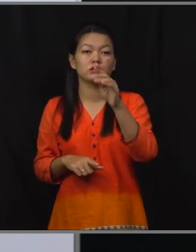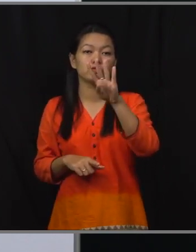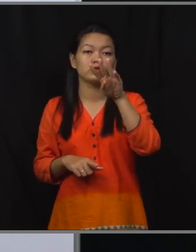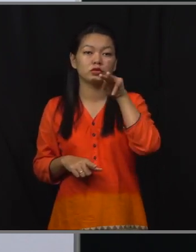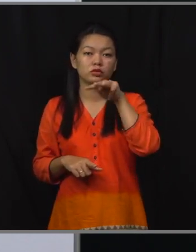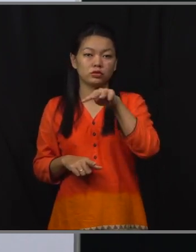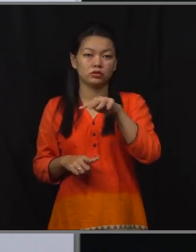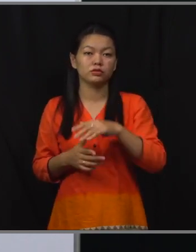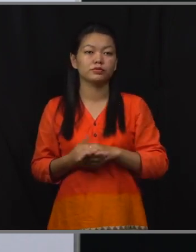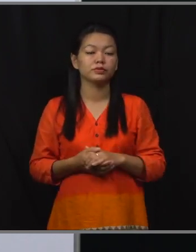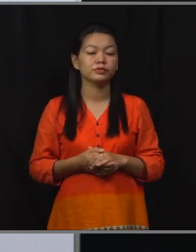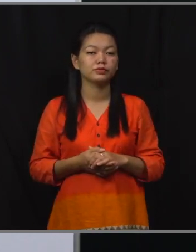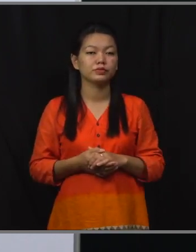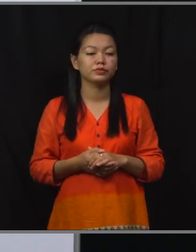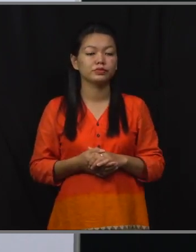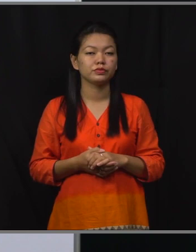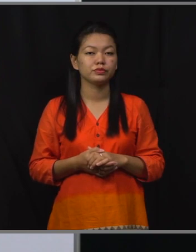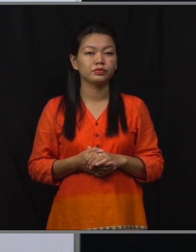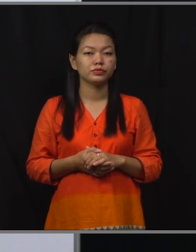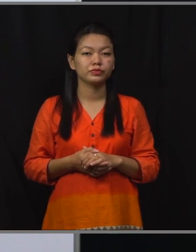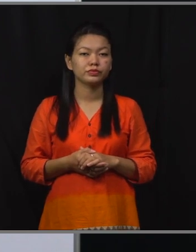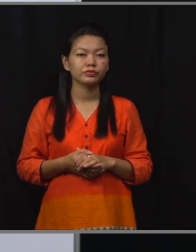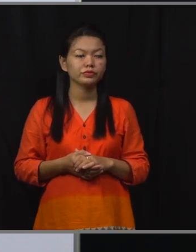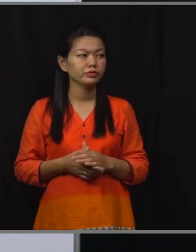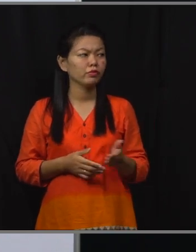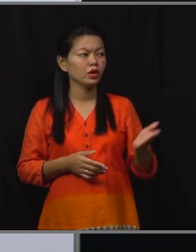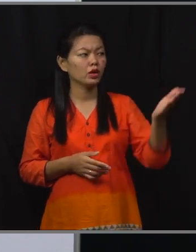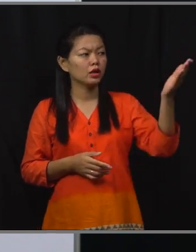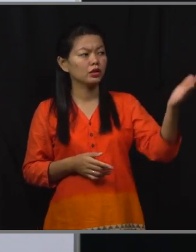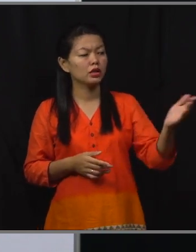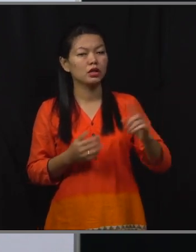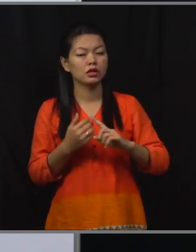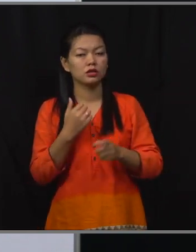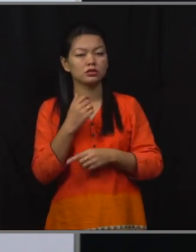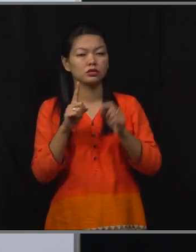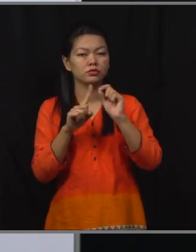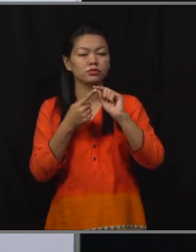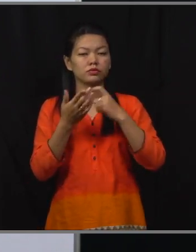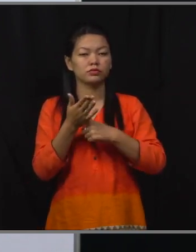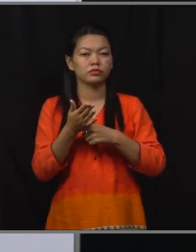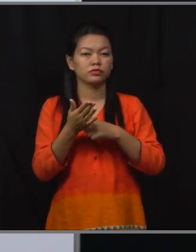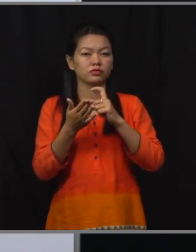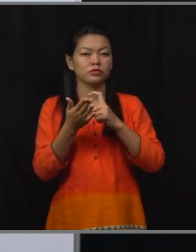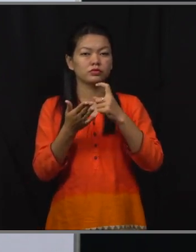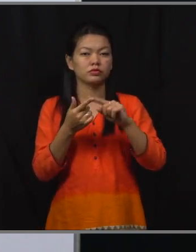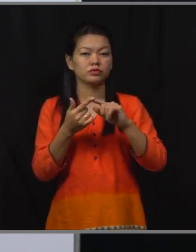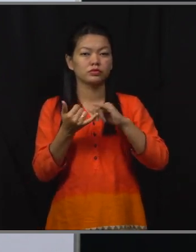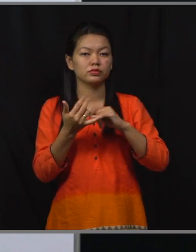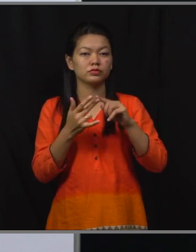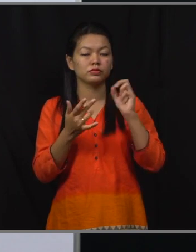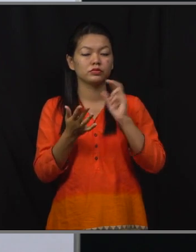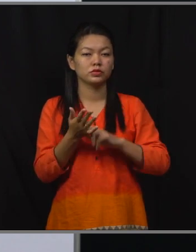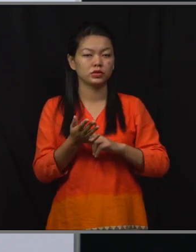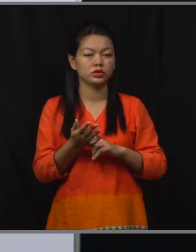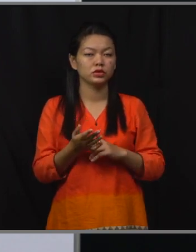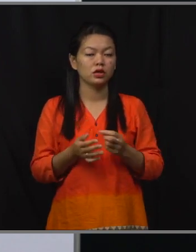And also depreciation. These depreciations are supposed to be provided on the